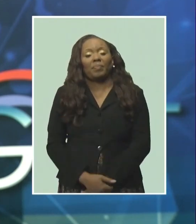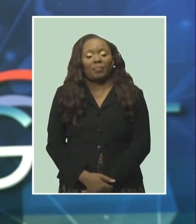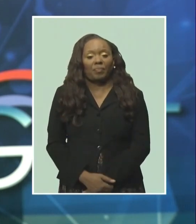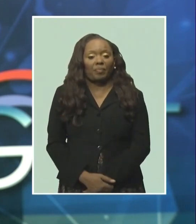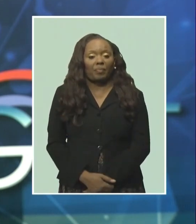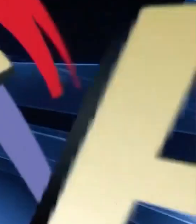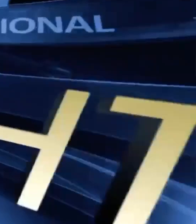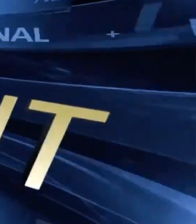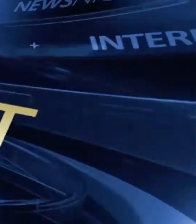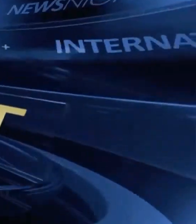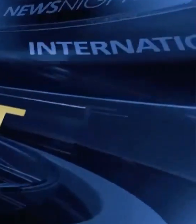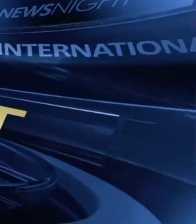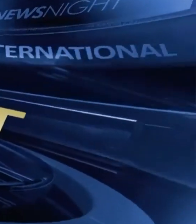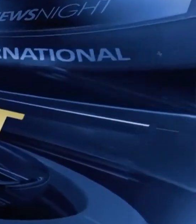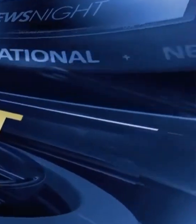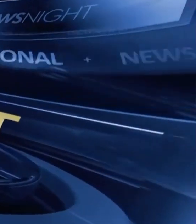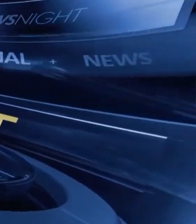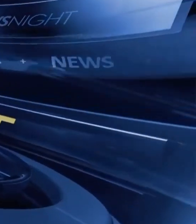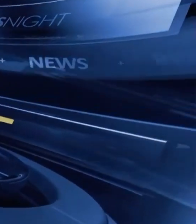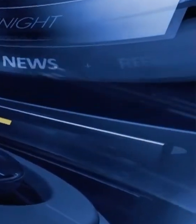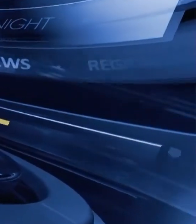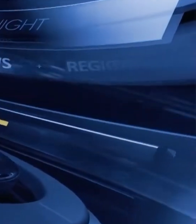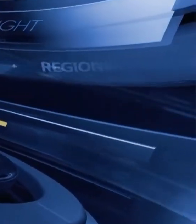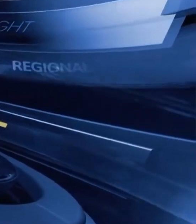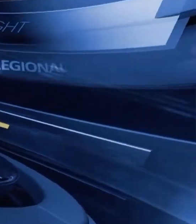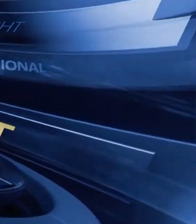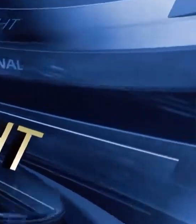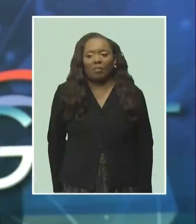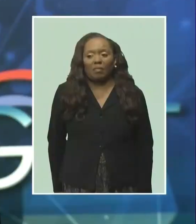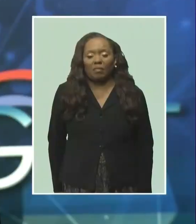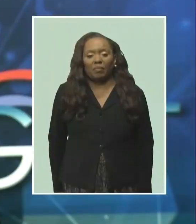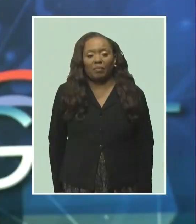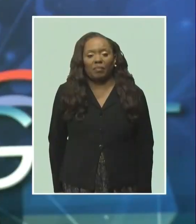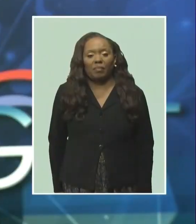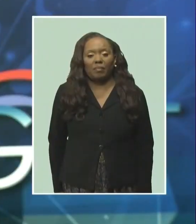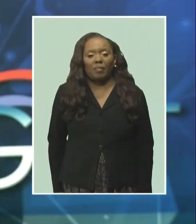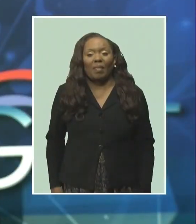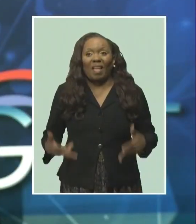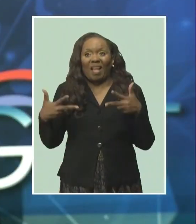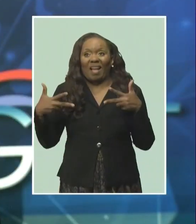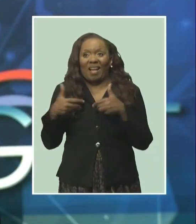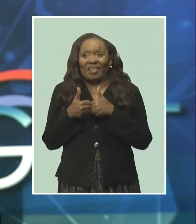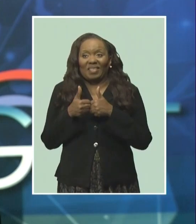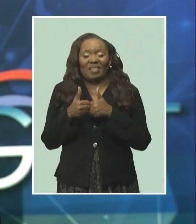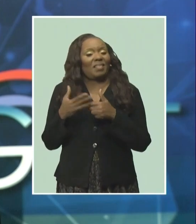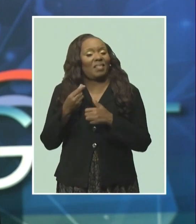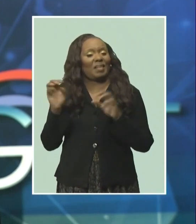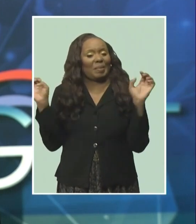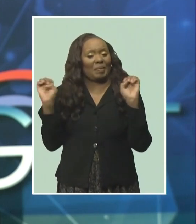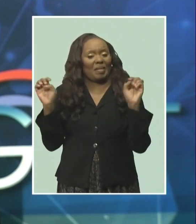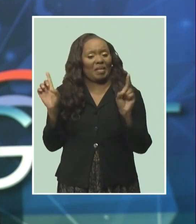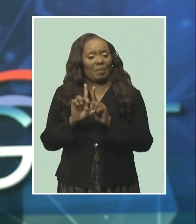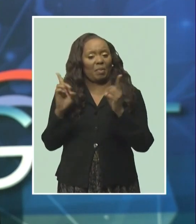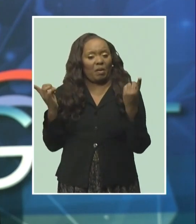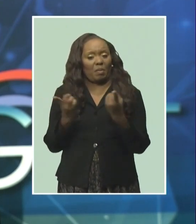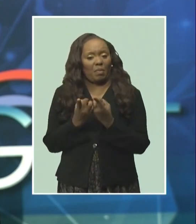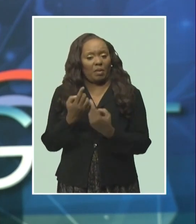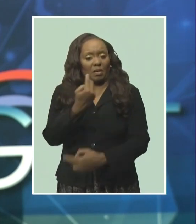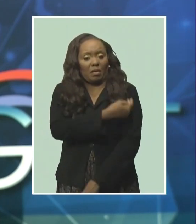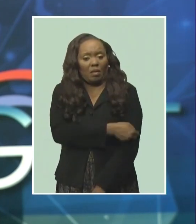We received a call this morning at 10:56 to a suspected structural fire at Leonard C. Hill Supermarket. The